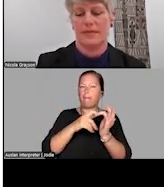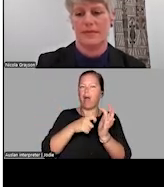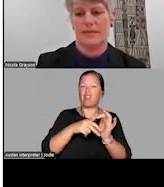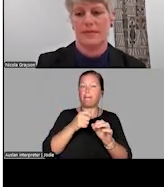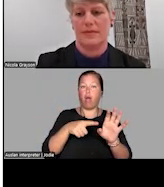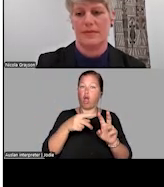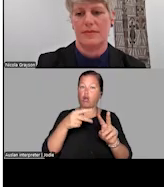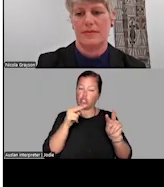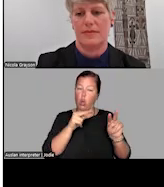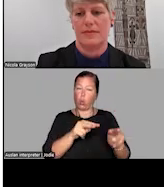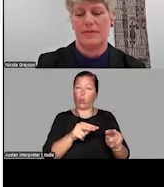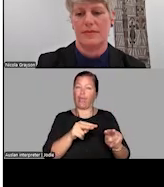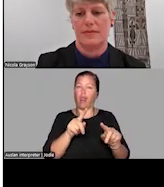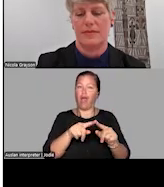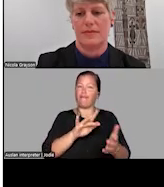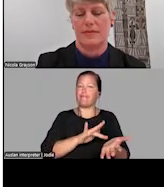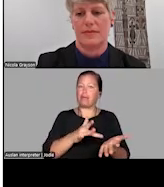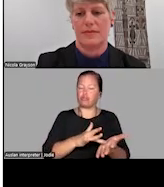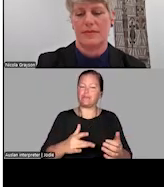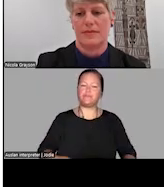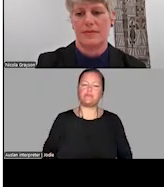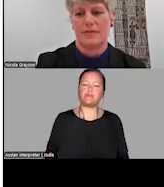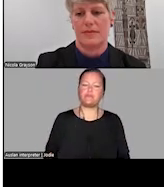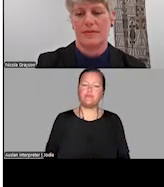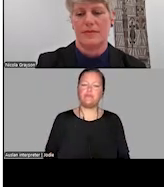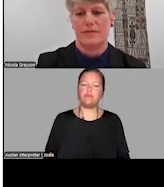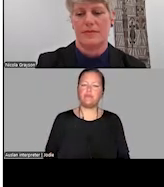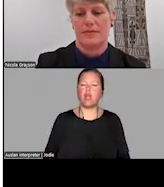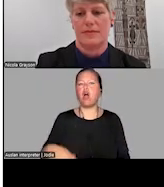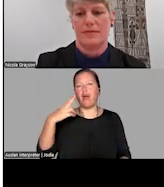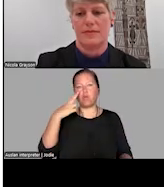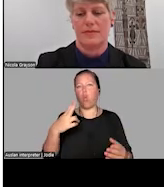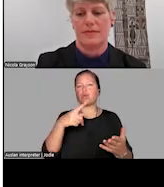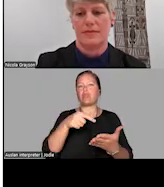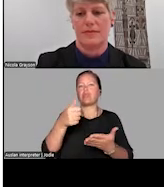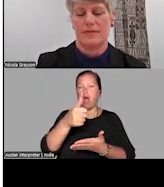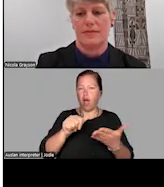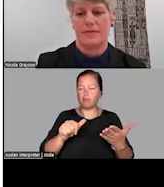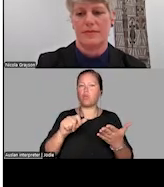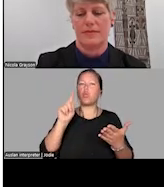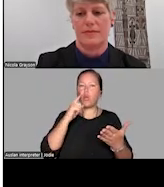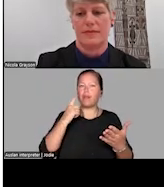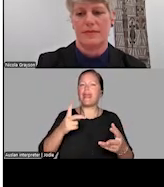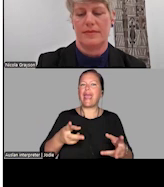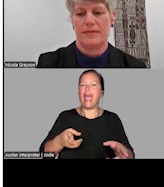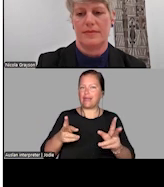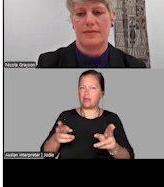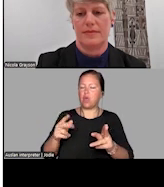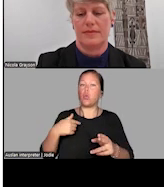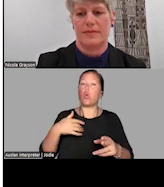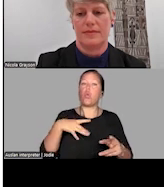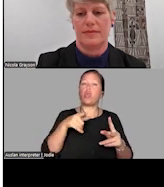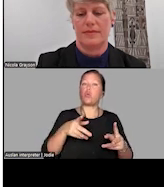fingerprints. Of course, the artworks will be edited. We want those edits to